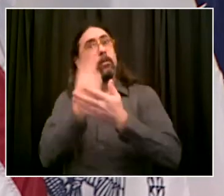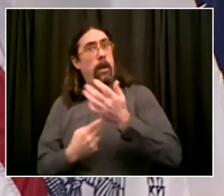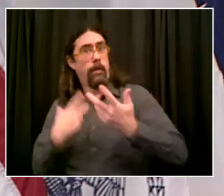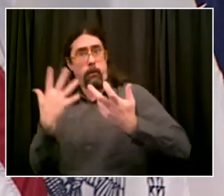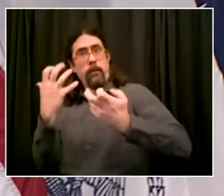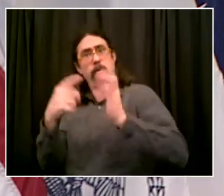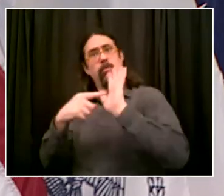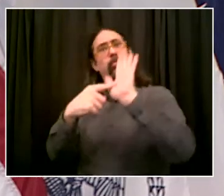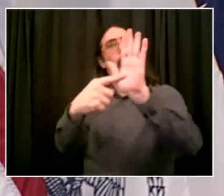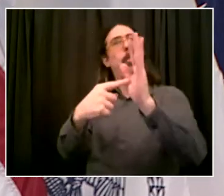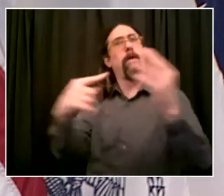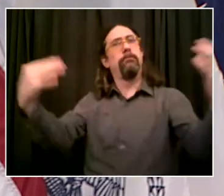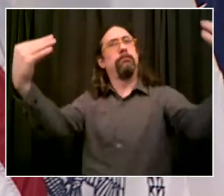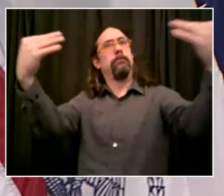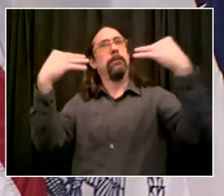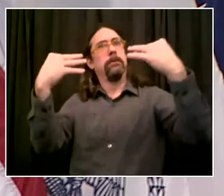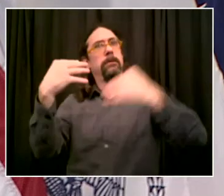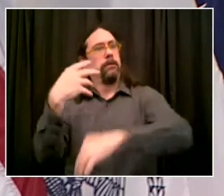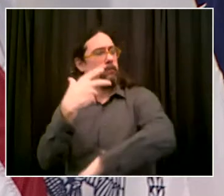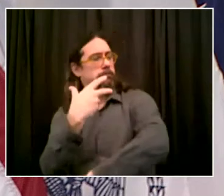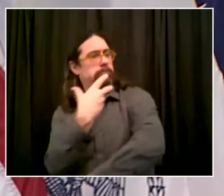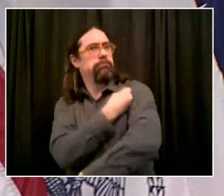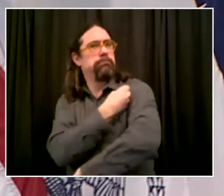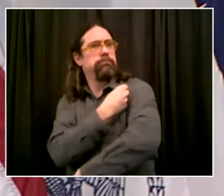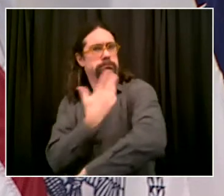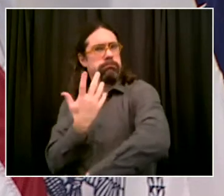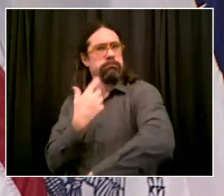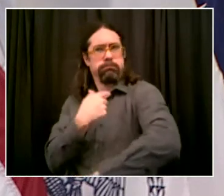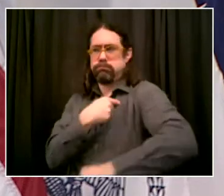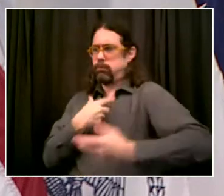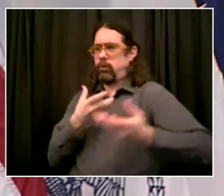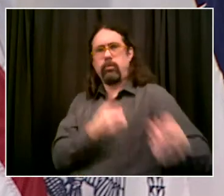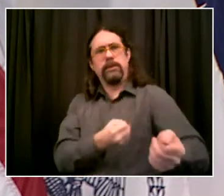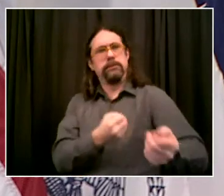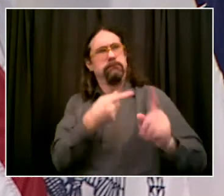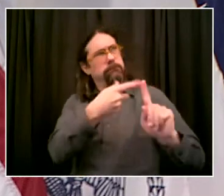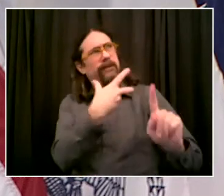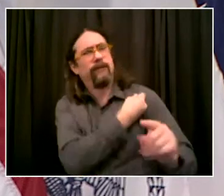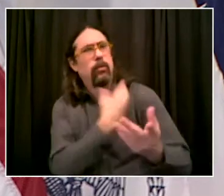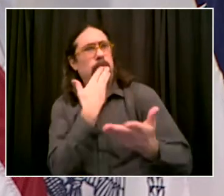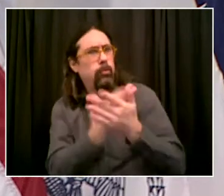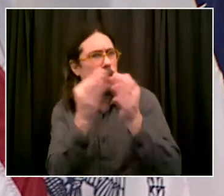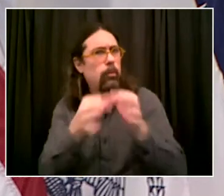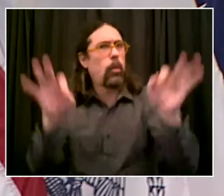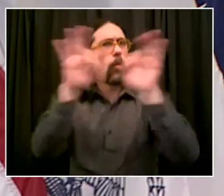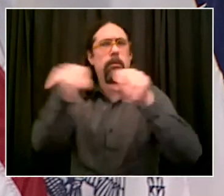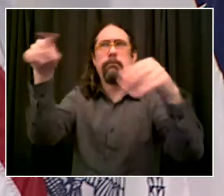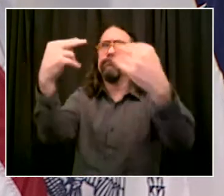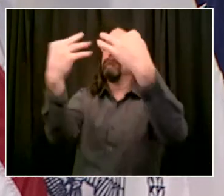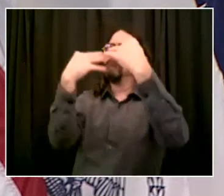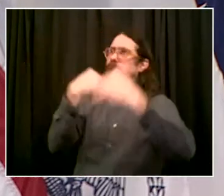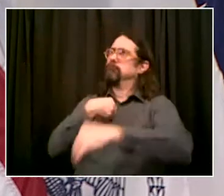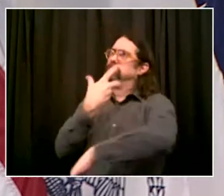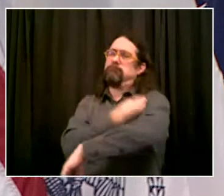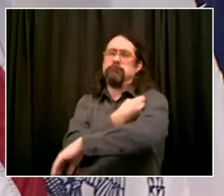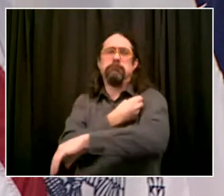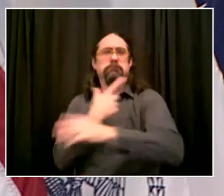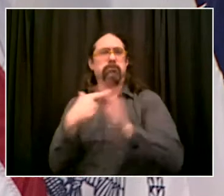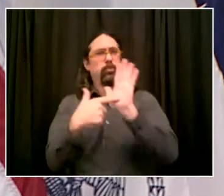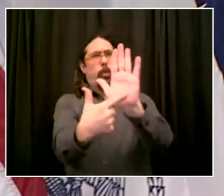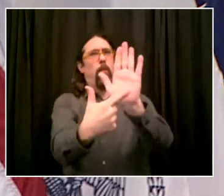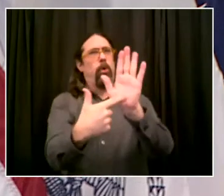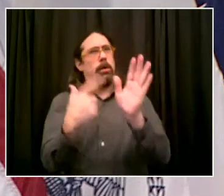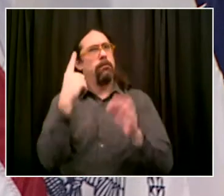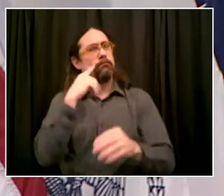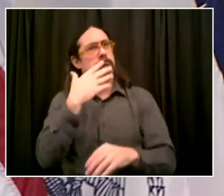said from the beginning, hey, the people of this country got to watch President Biden, Vice President Harris getting their vaccine.